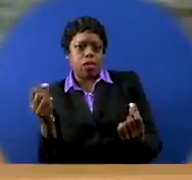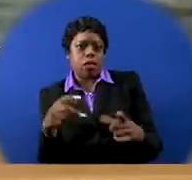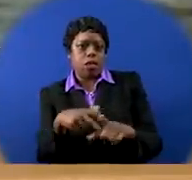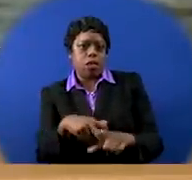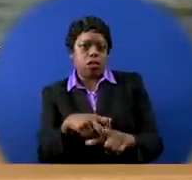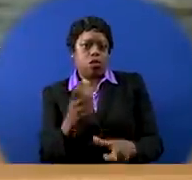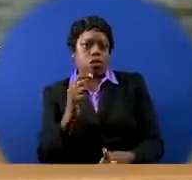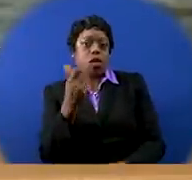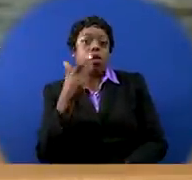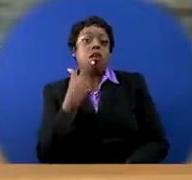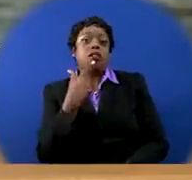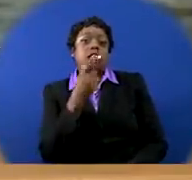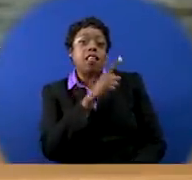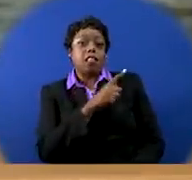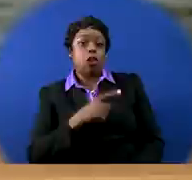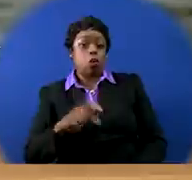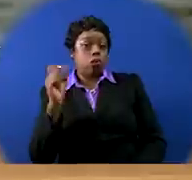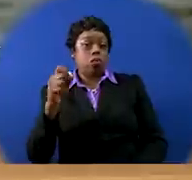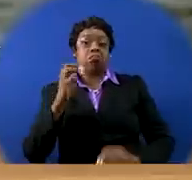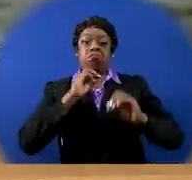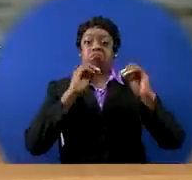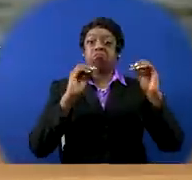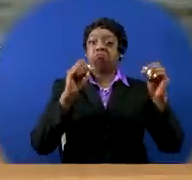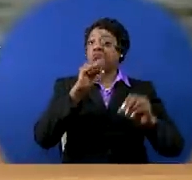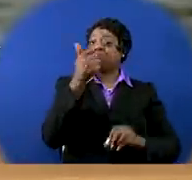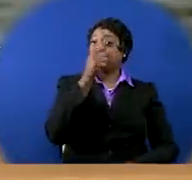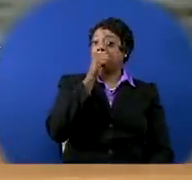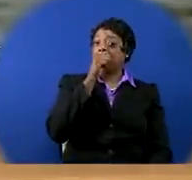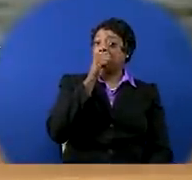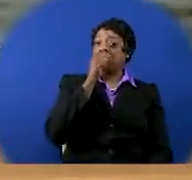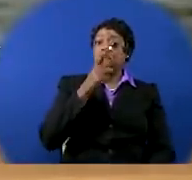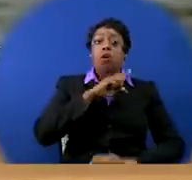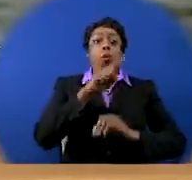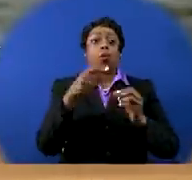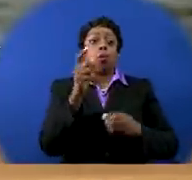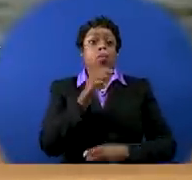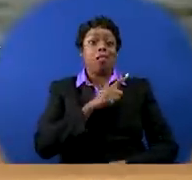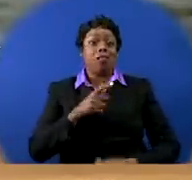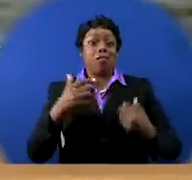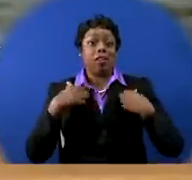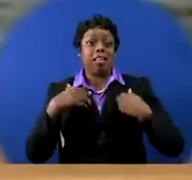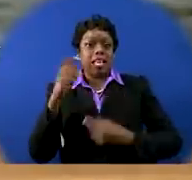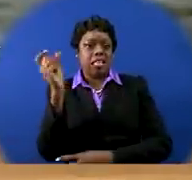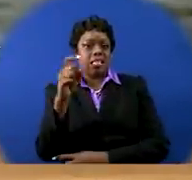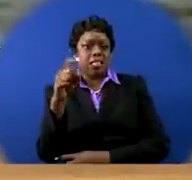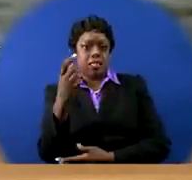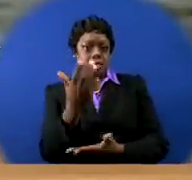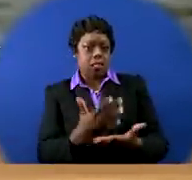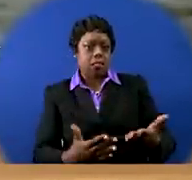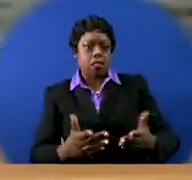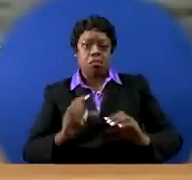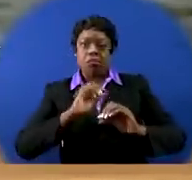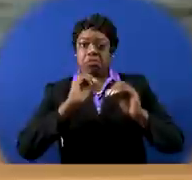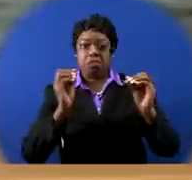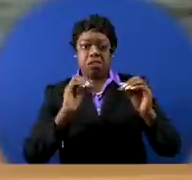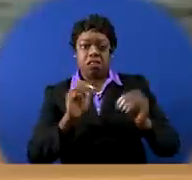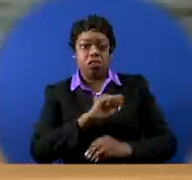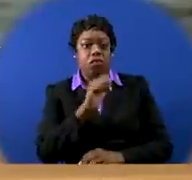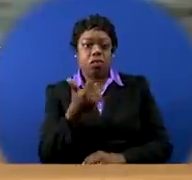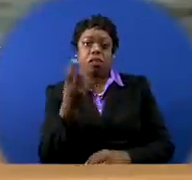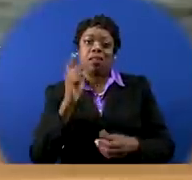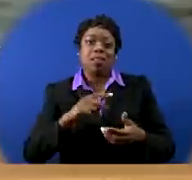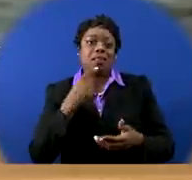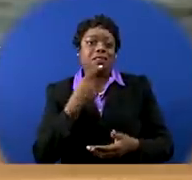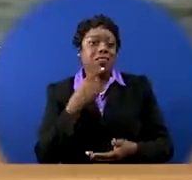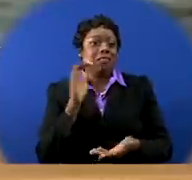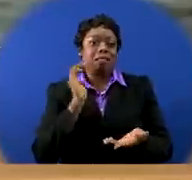it. And not another word is spoken. Because when the Lord has need of something, ain't no use in you making excuses about why